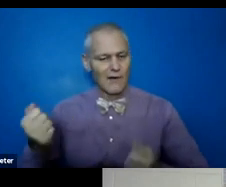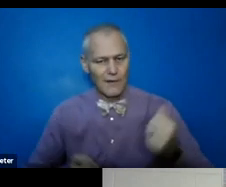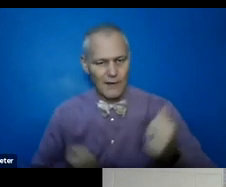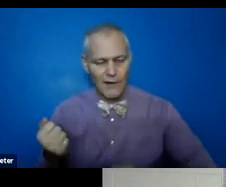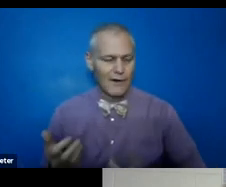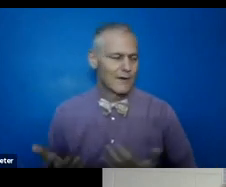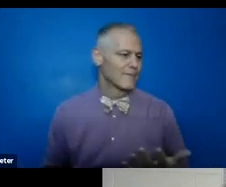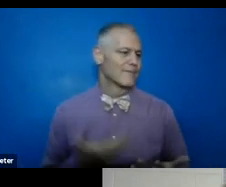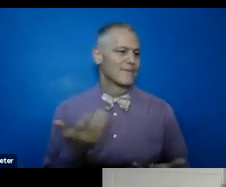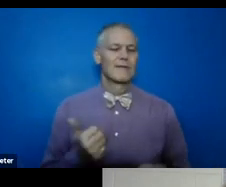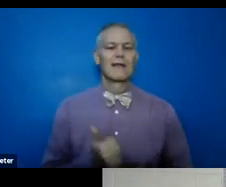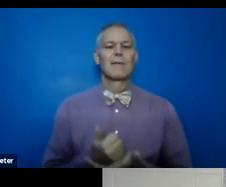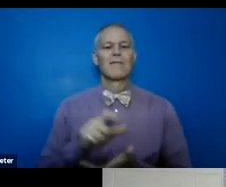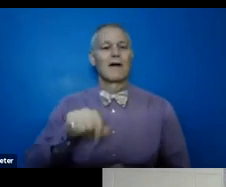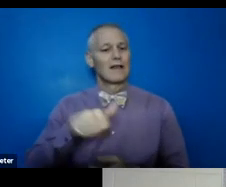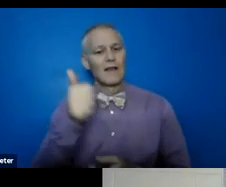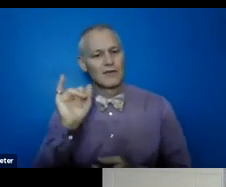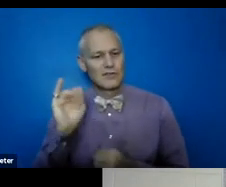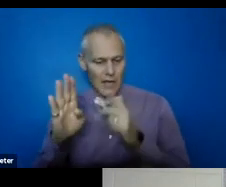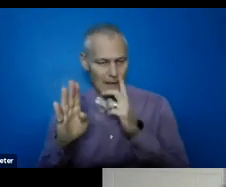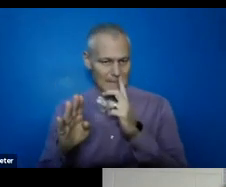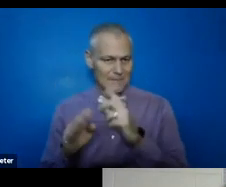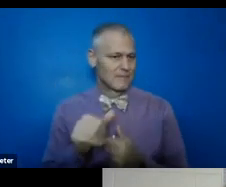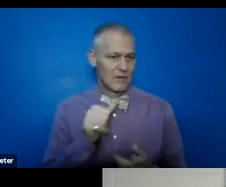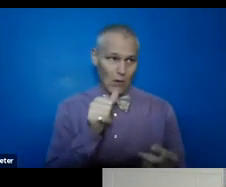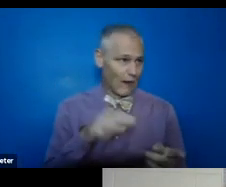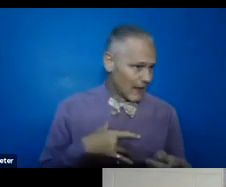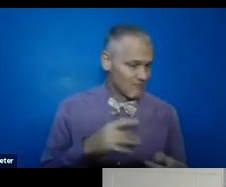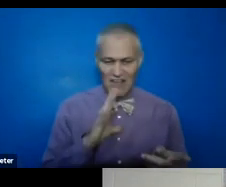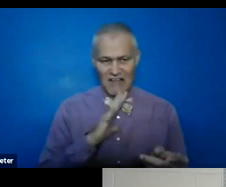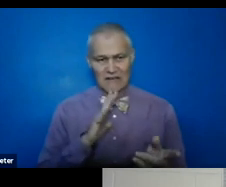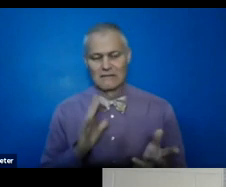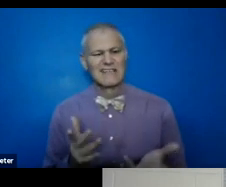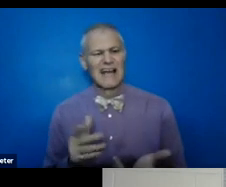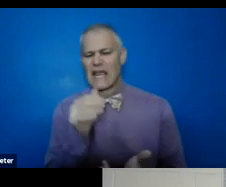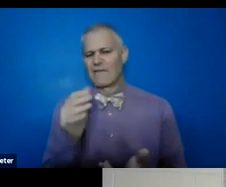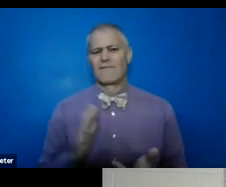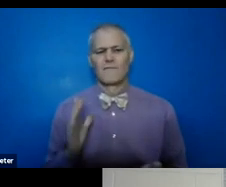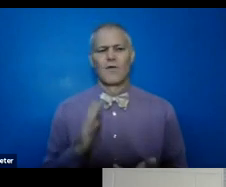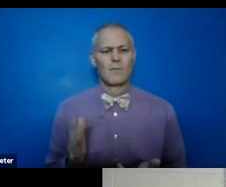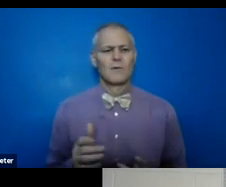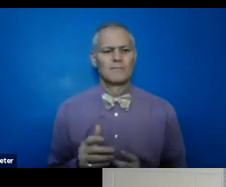We help them find another job if they're not happy with the one that they have. So it's a very informal kind of